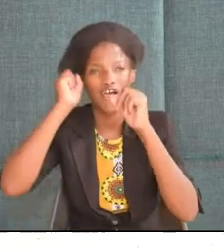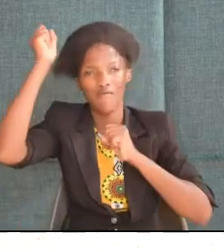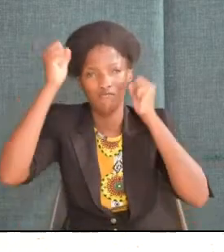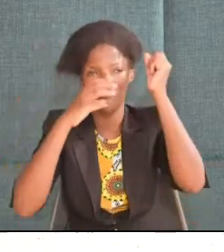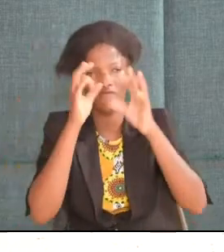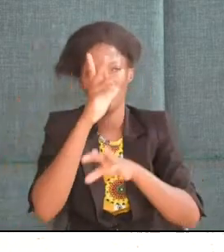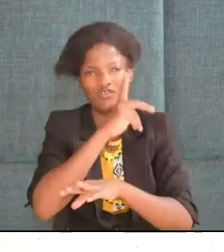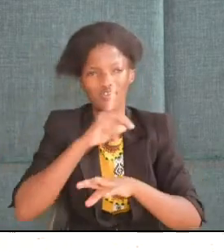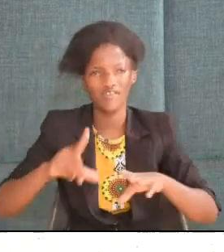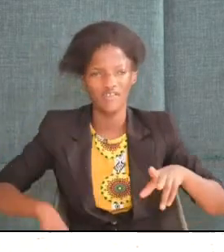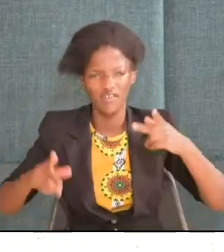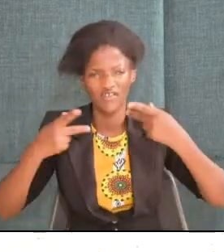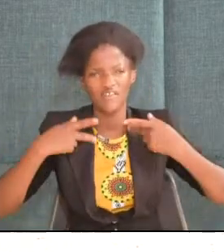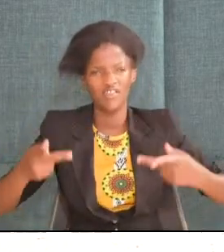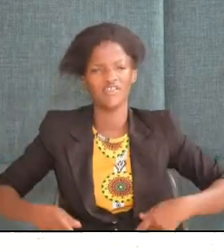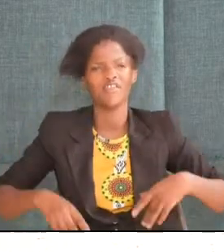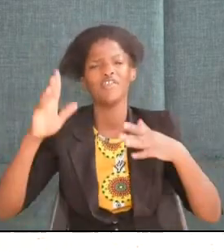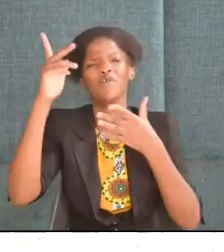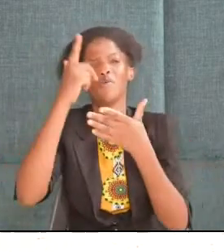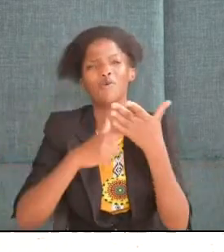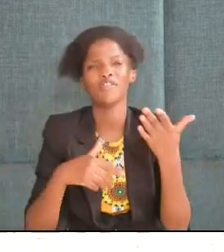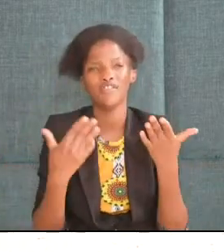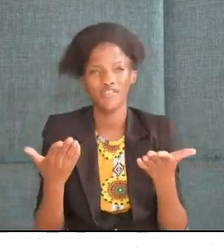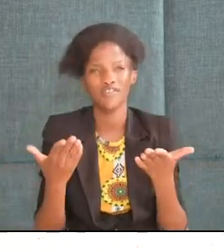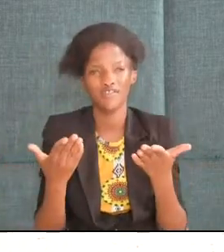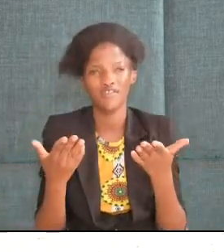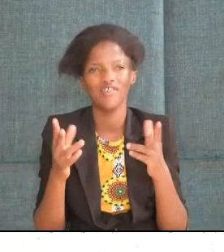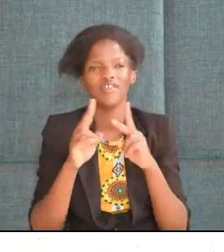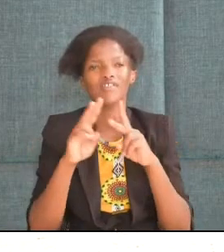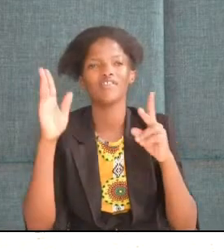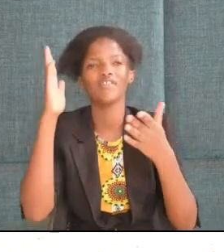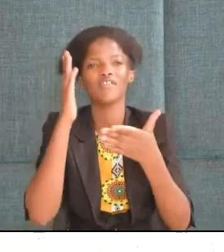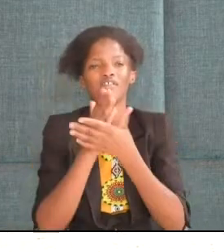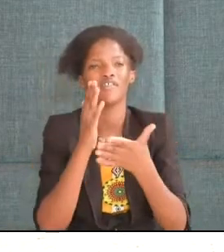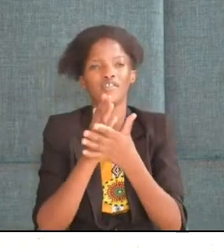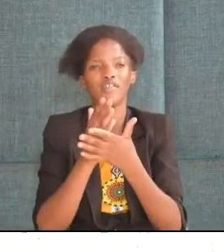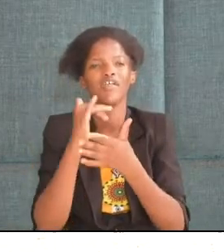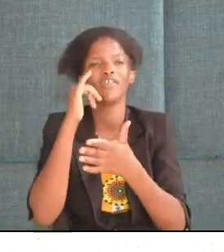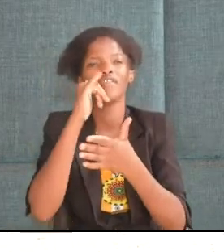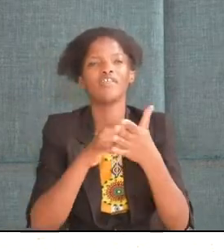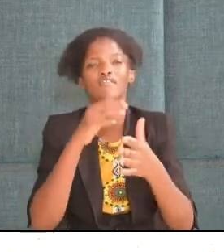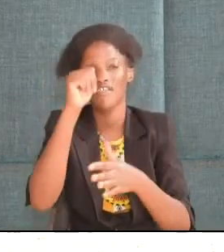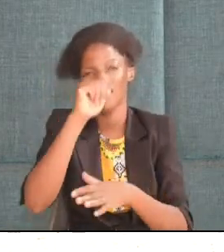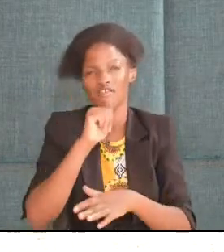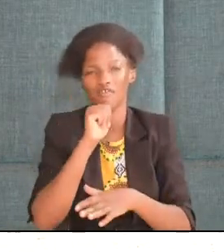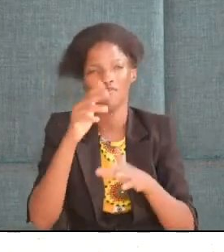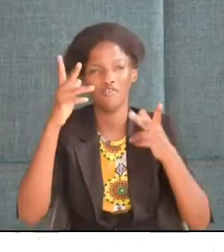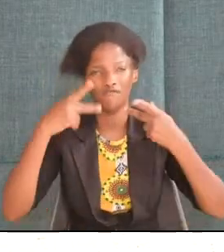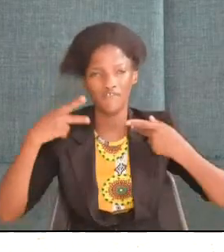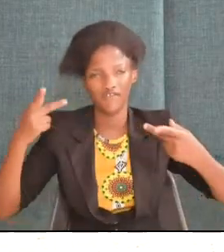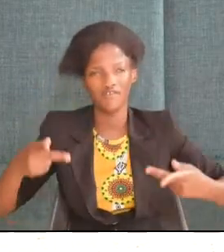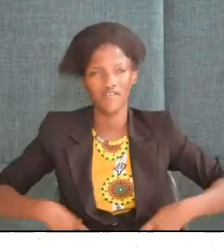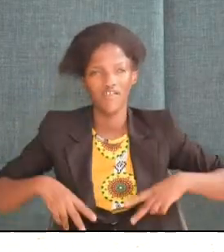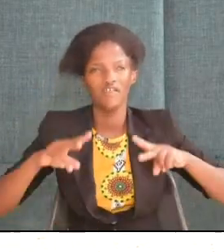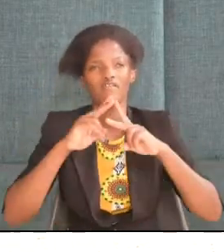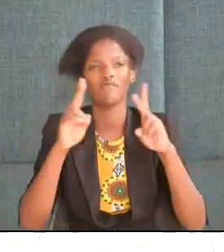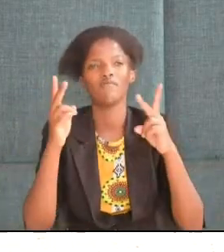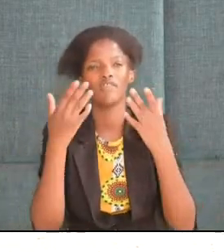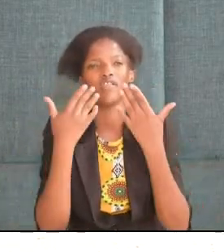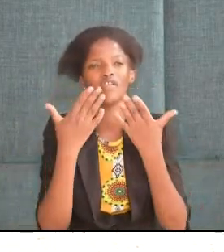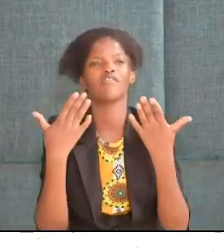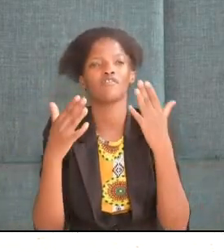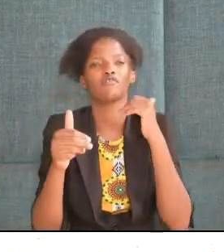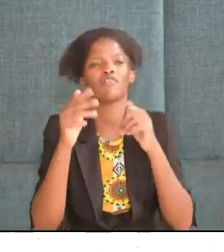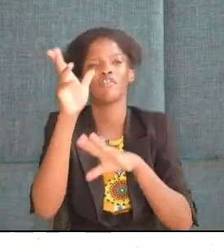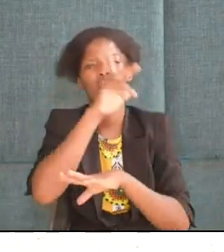isn't real, then what is it? It is real, just not physical. It is a metaphor for the tools that God